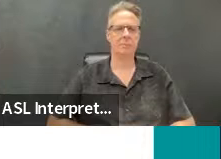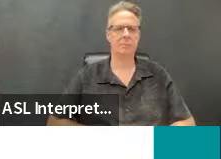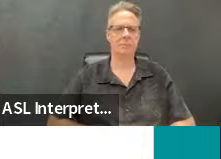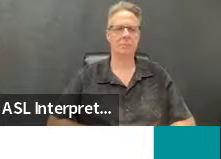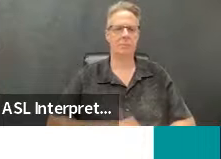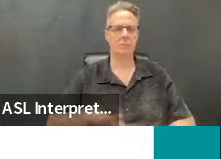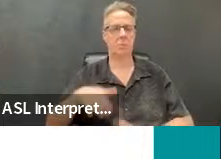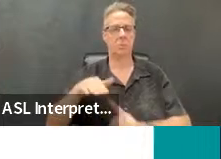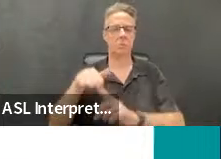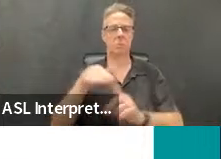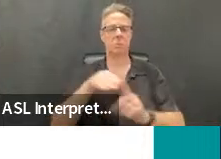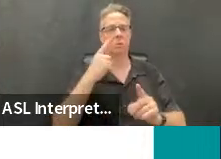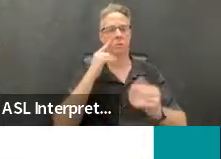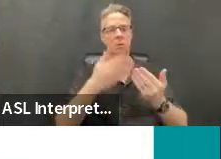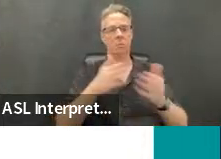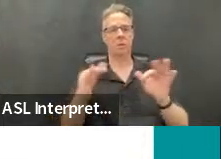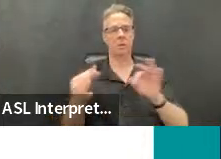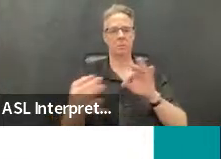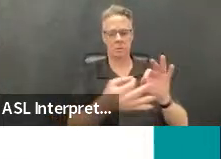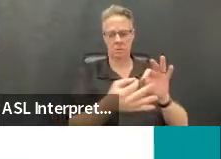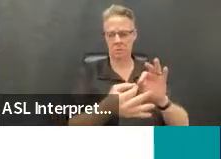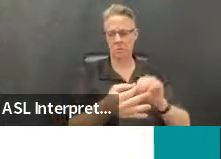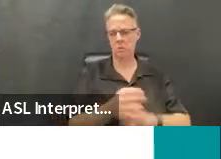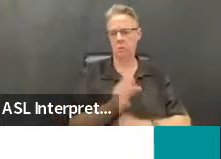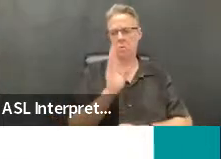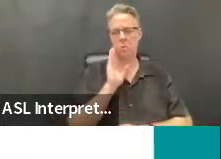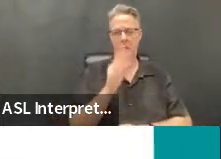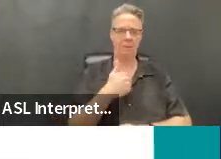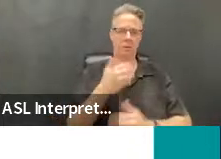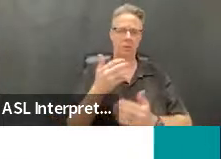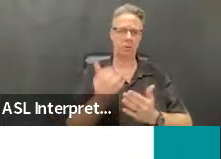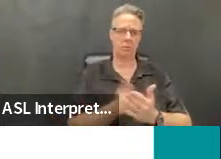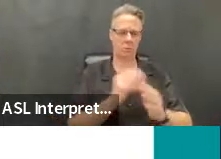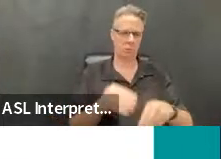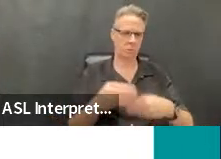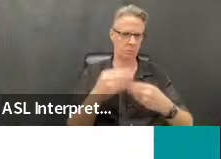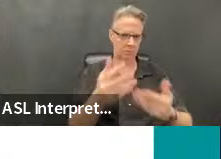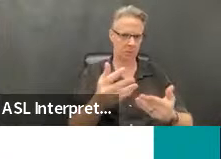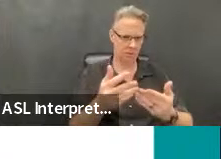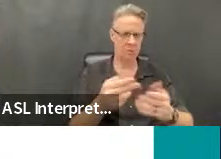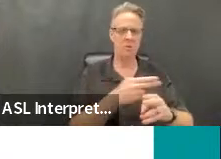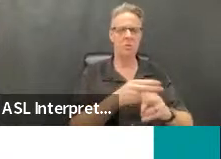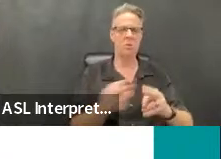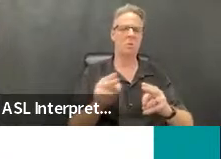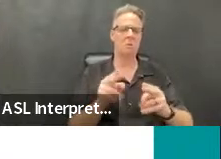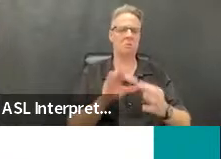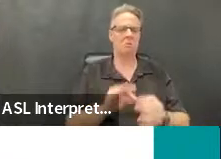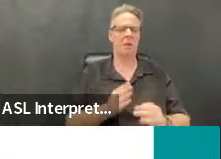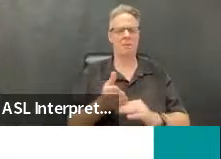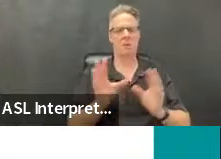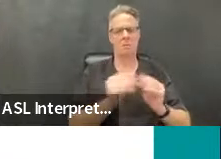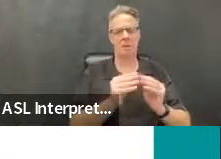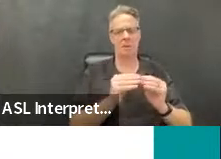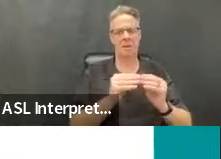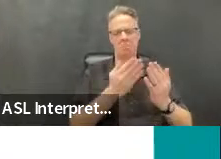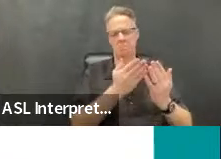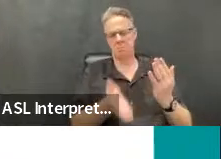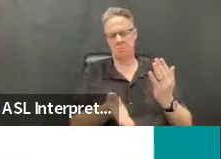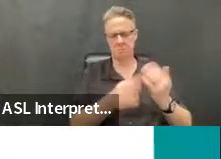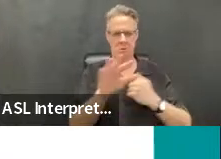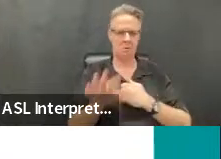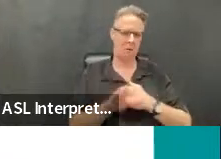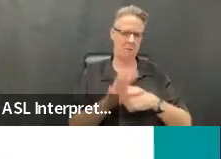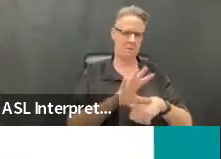Just a reminder for public input, there will be an opportunity to provide brief public input later in the meeting today, roughly